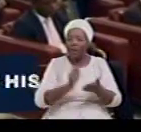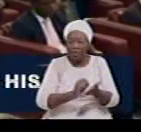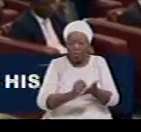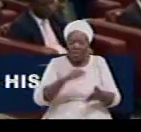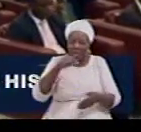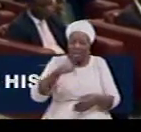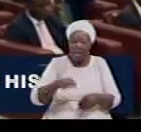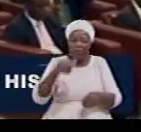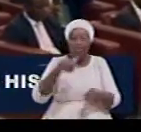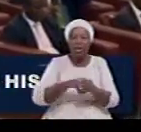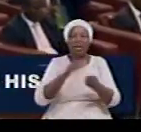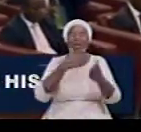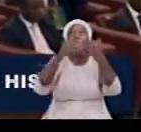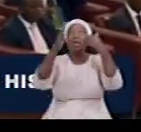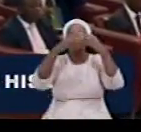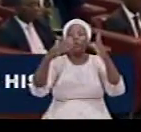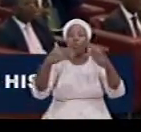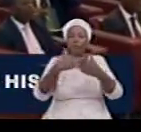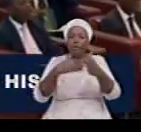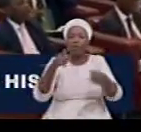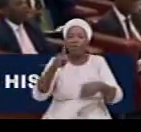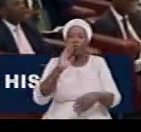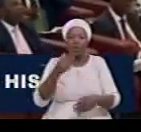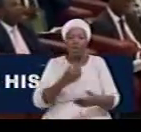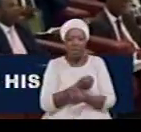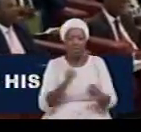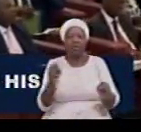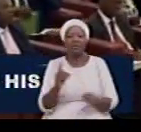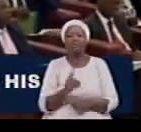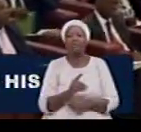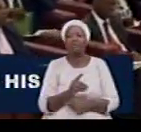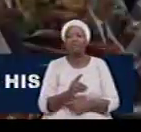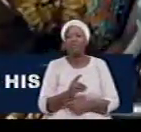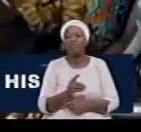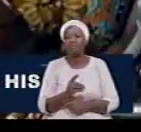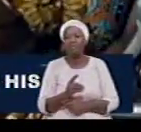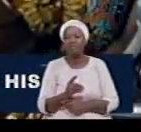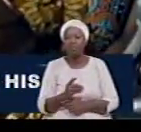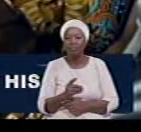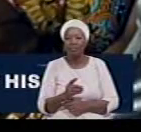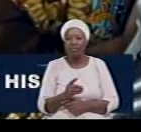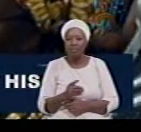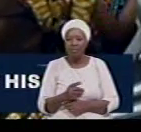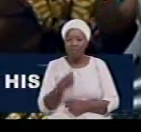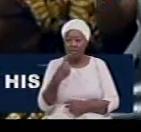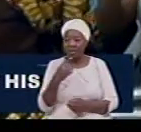heaven before you were sick. You didn't hear that one.